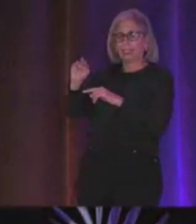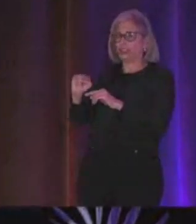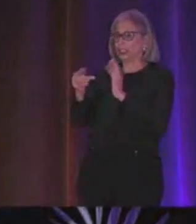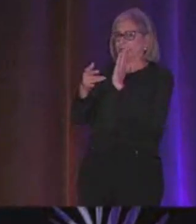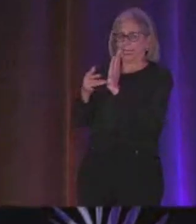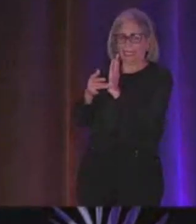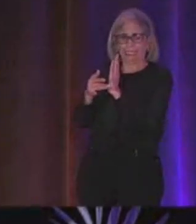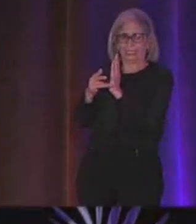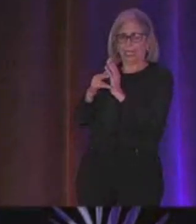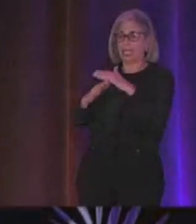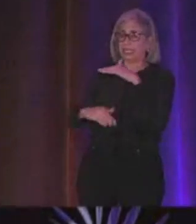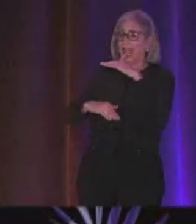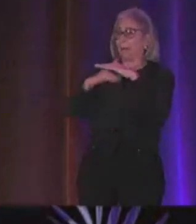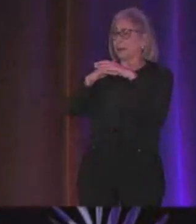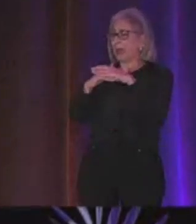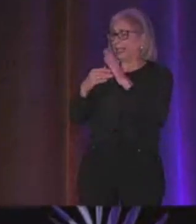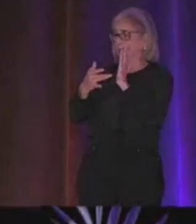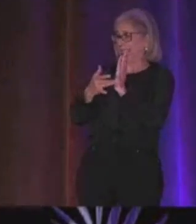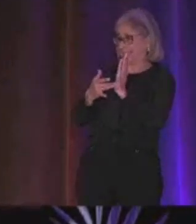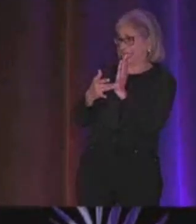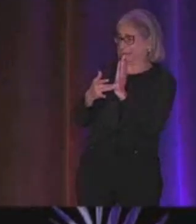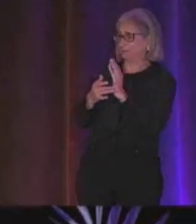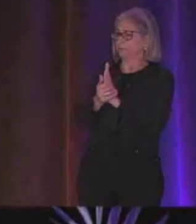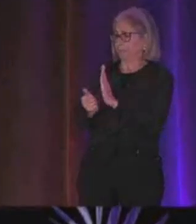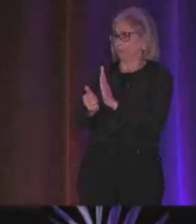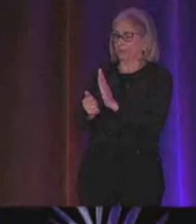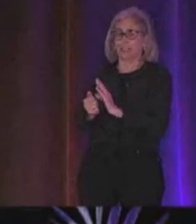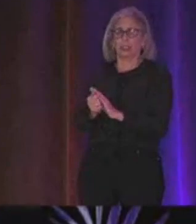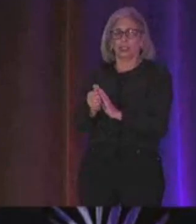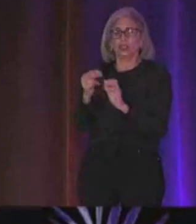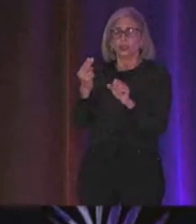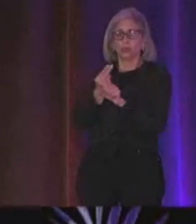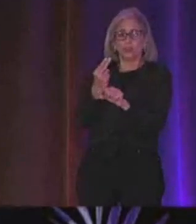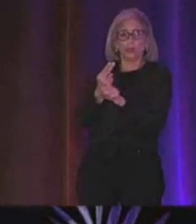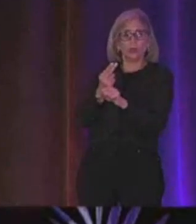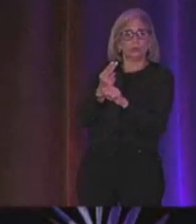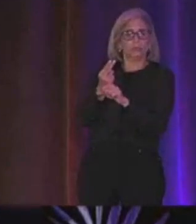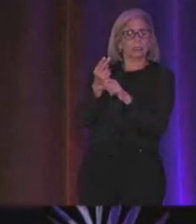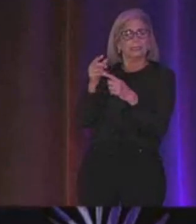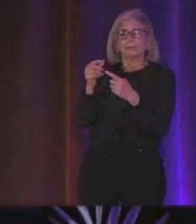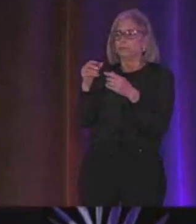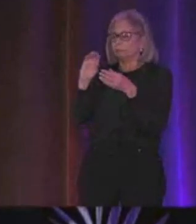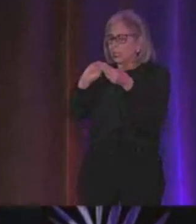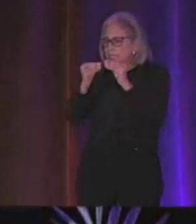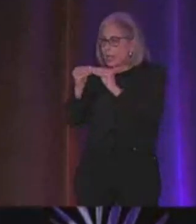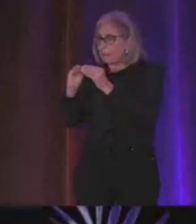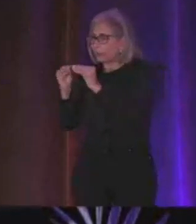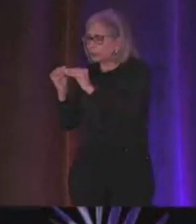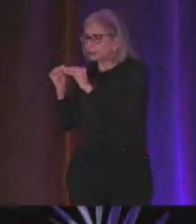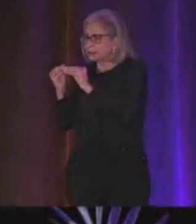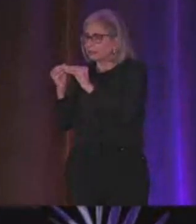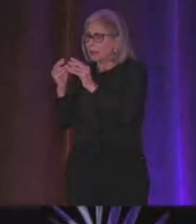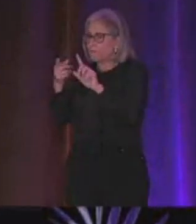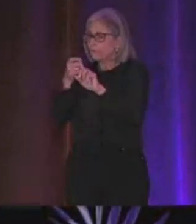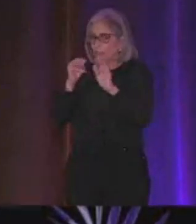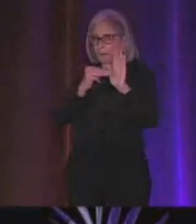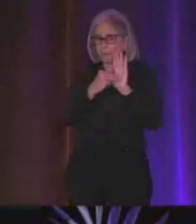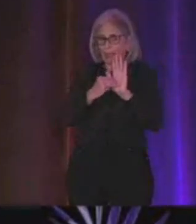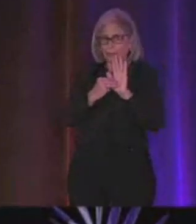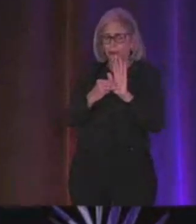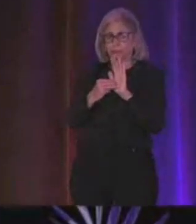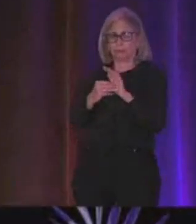but an optimization technique. Basically, it reduces the precision of the numbers which is being taken by your model's parameter.